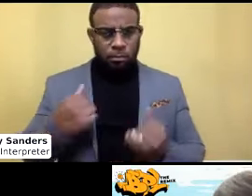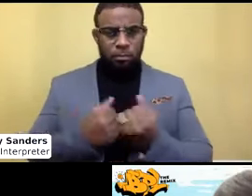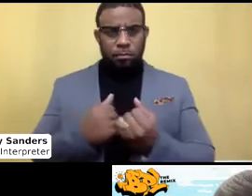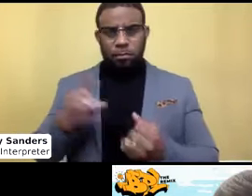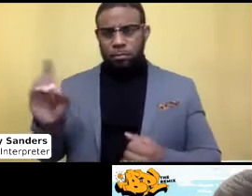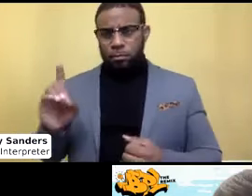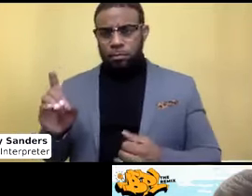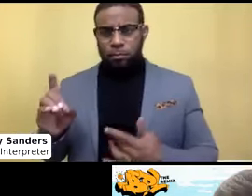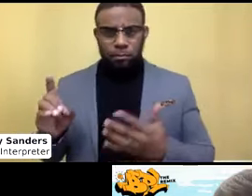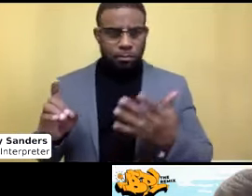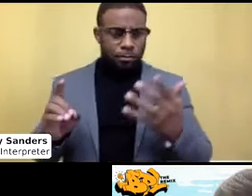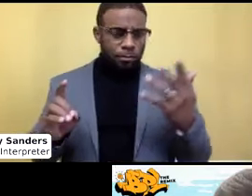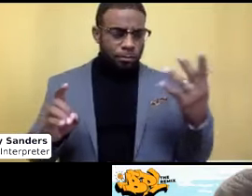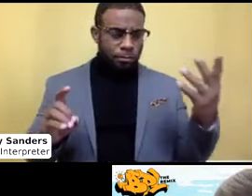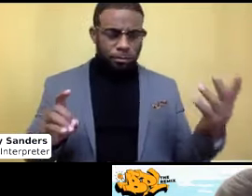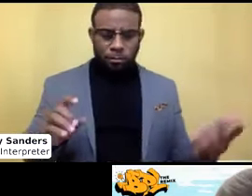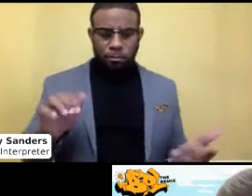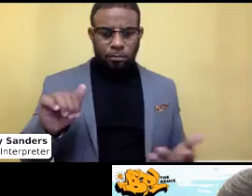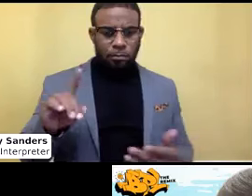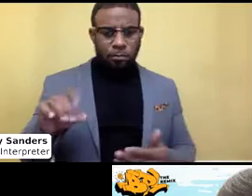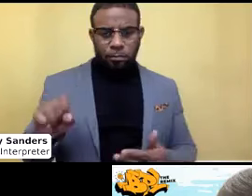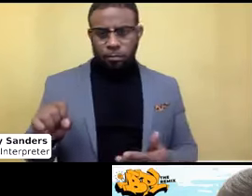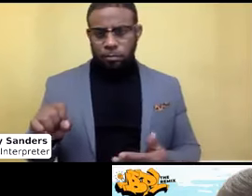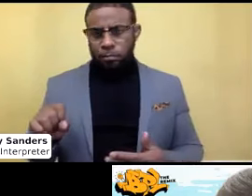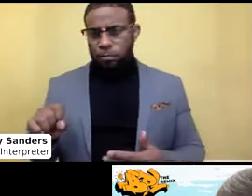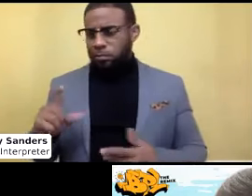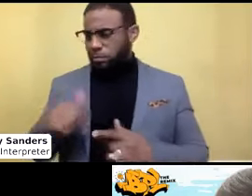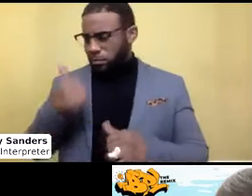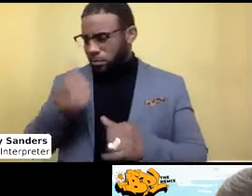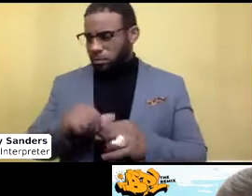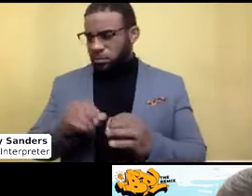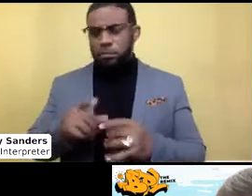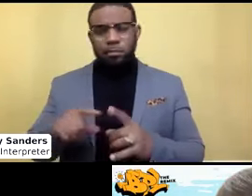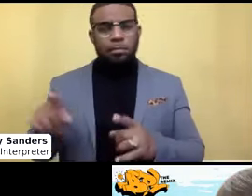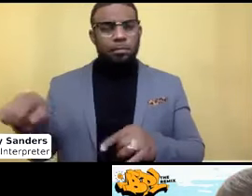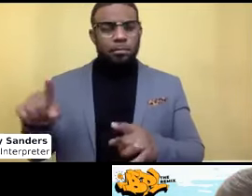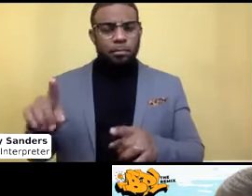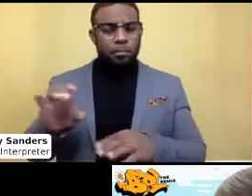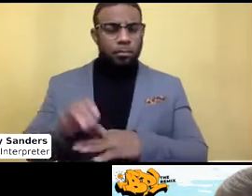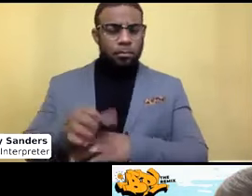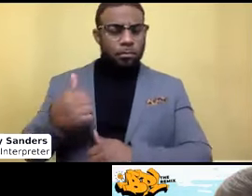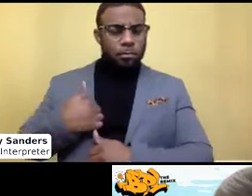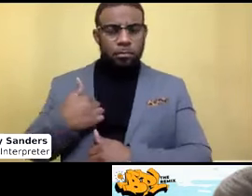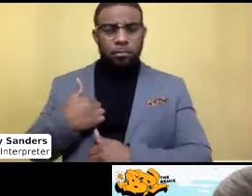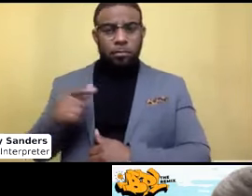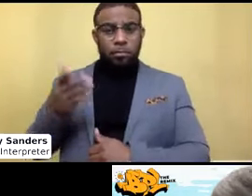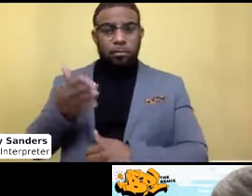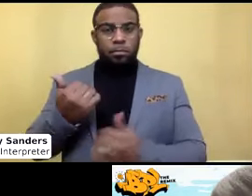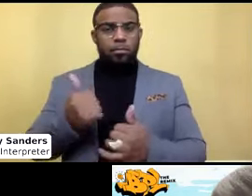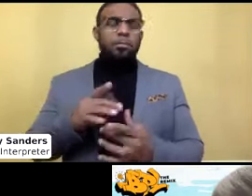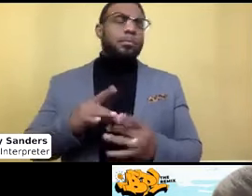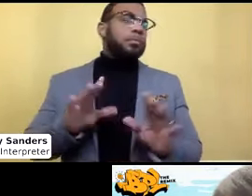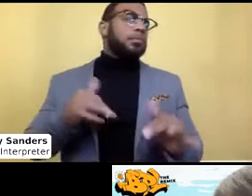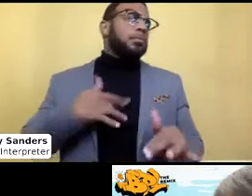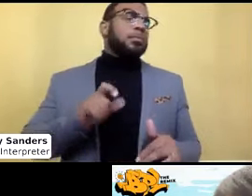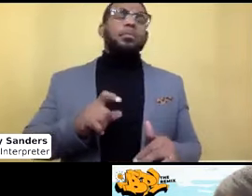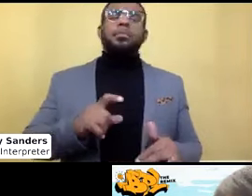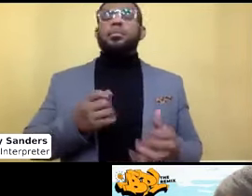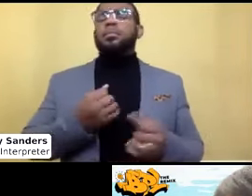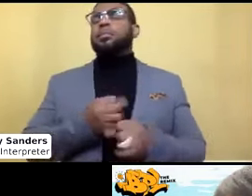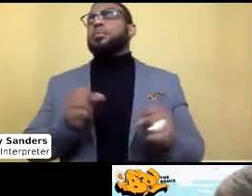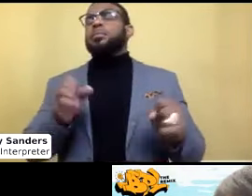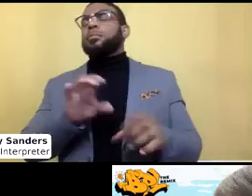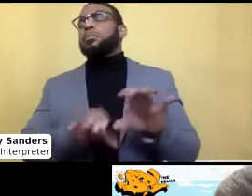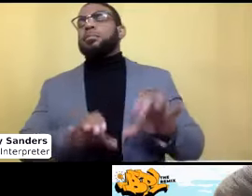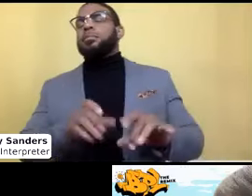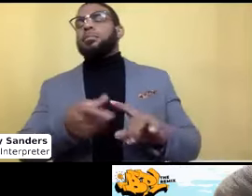Democratic, ADS is, I can't remember the organ, but they forces that they're trying to say, oh, we have to save Congo